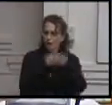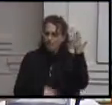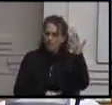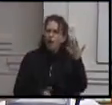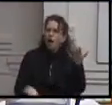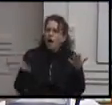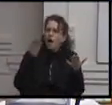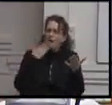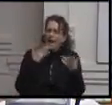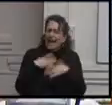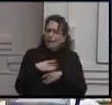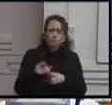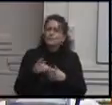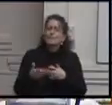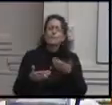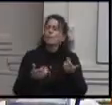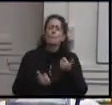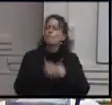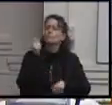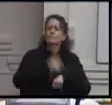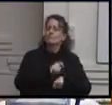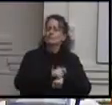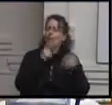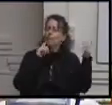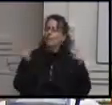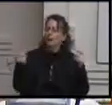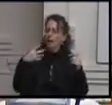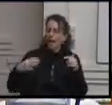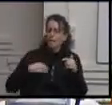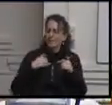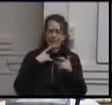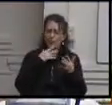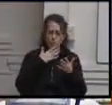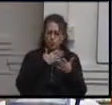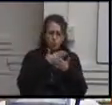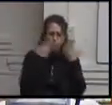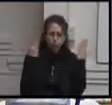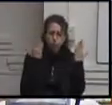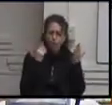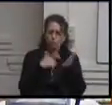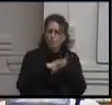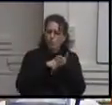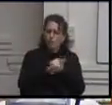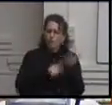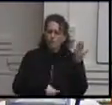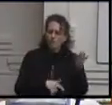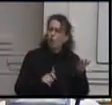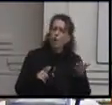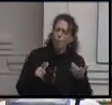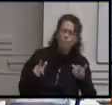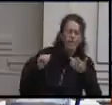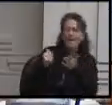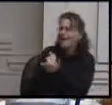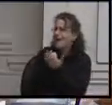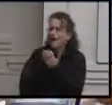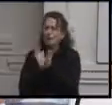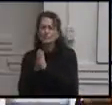but it really helped to provide a